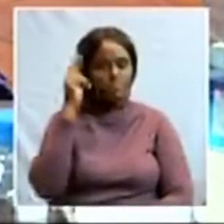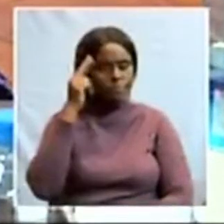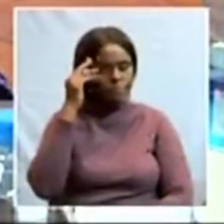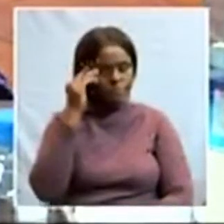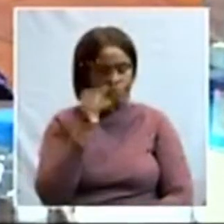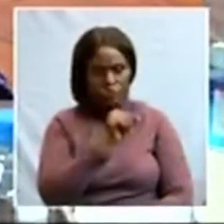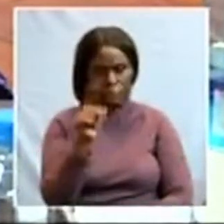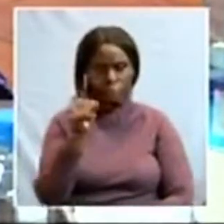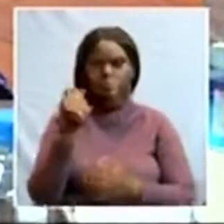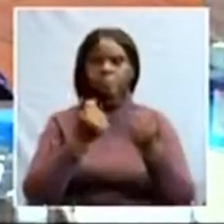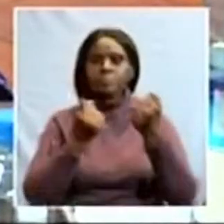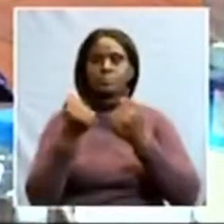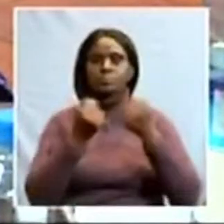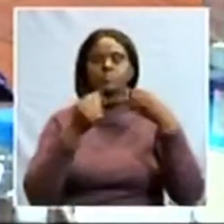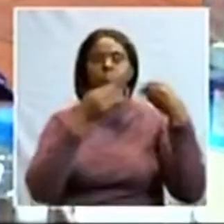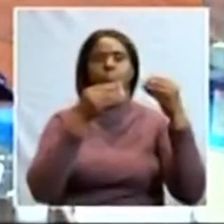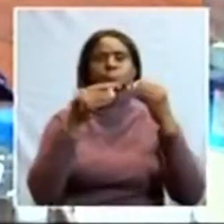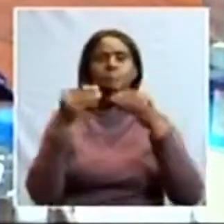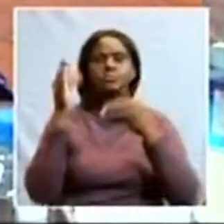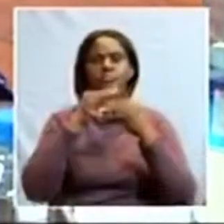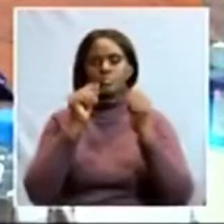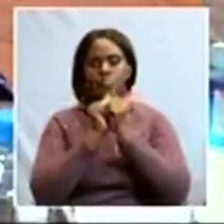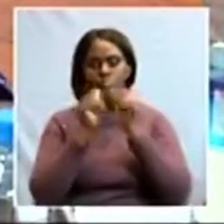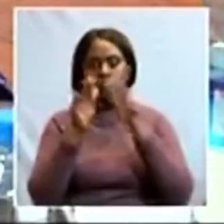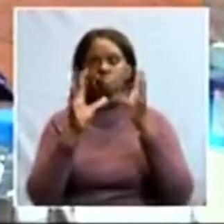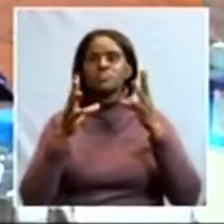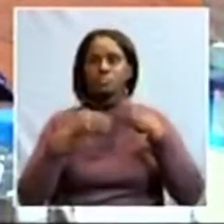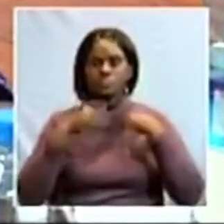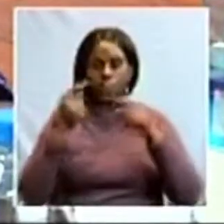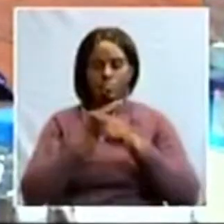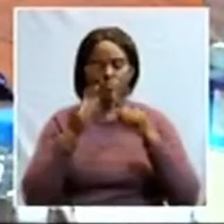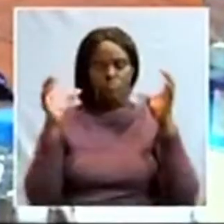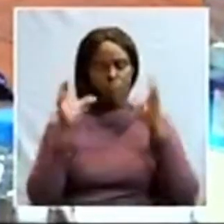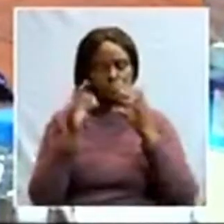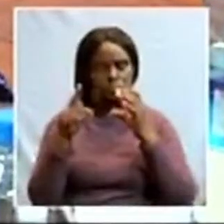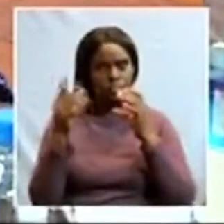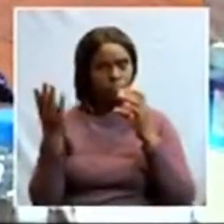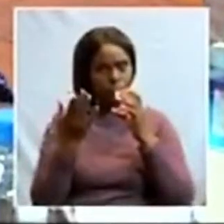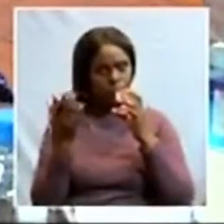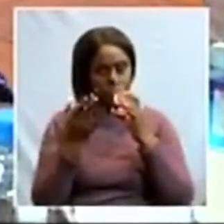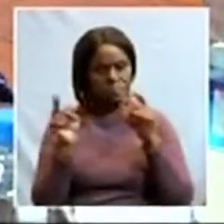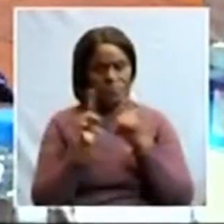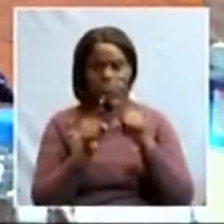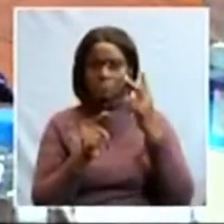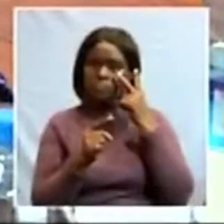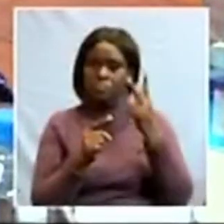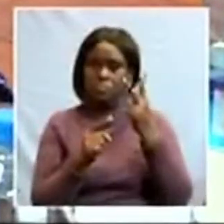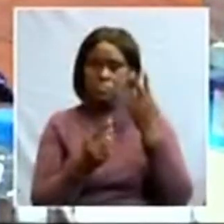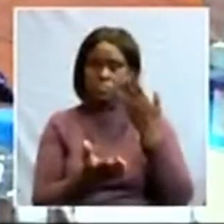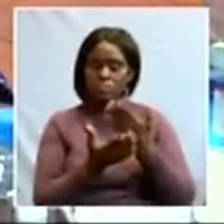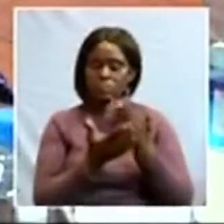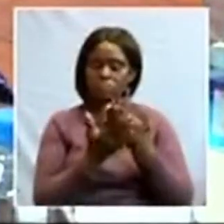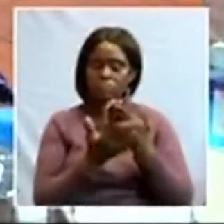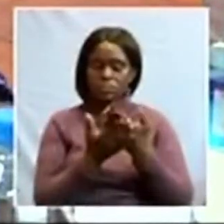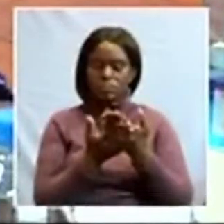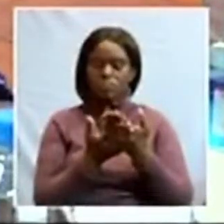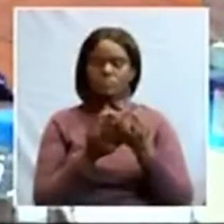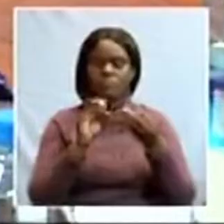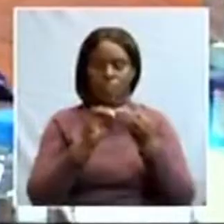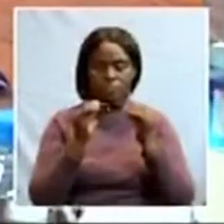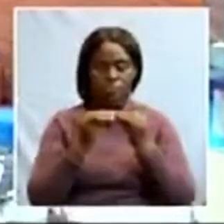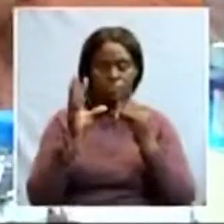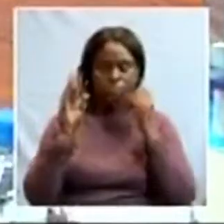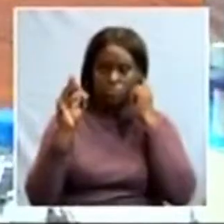why the vehicle was auctioned without the consent from the council. See appendix